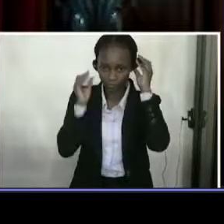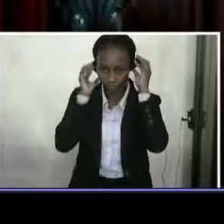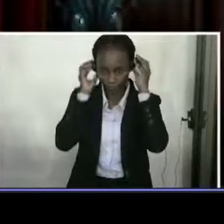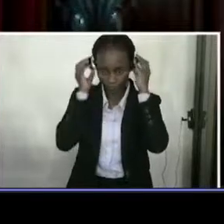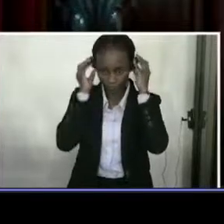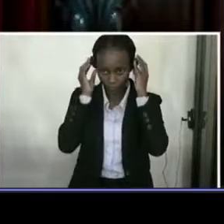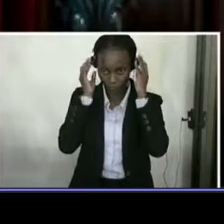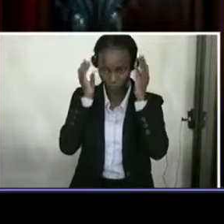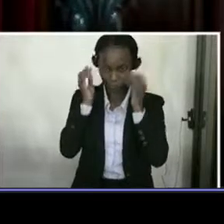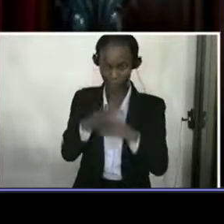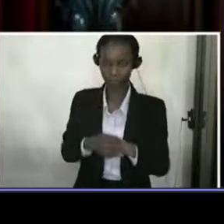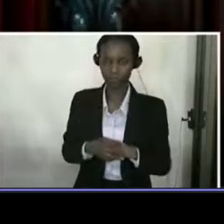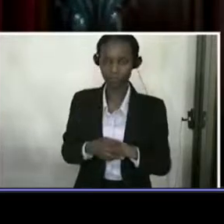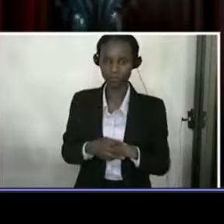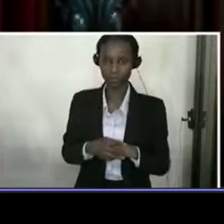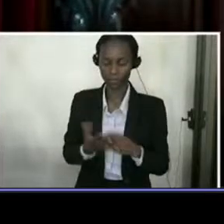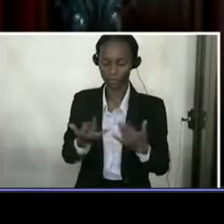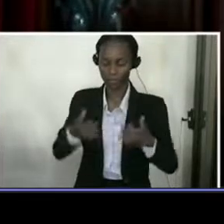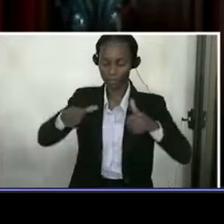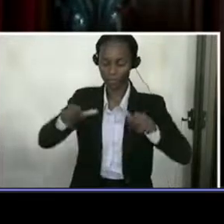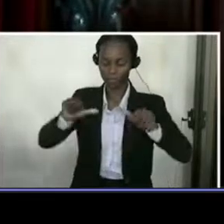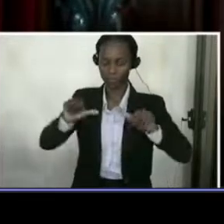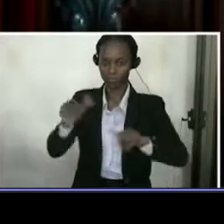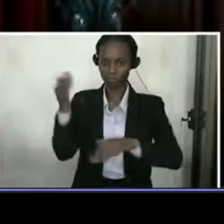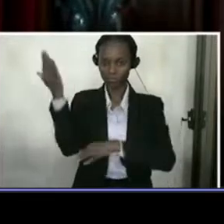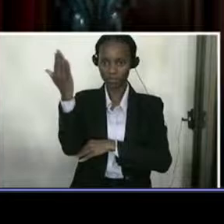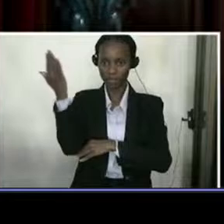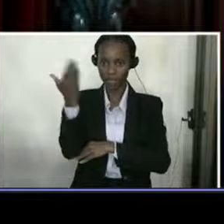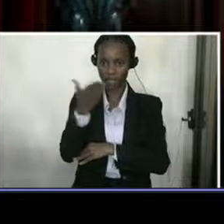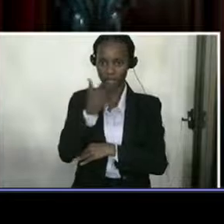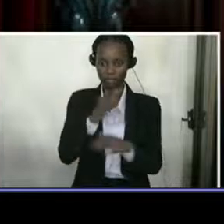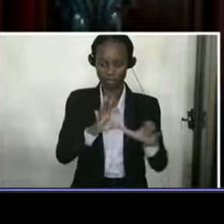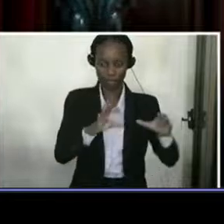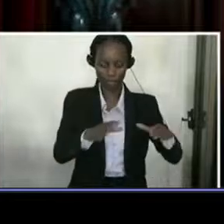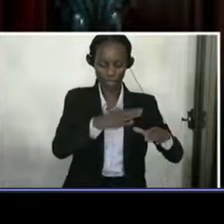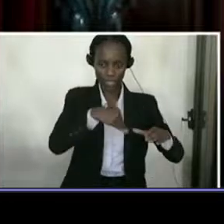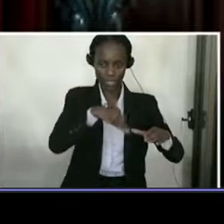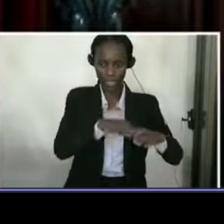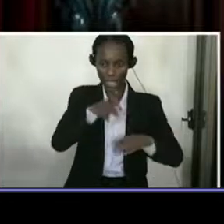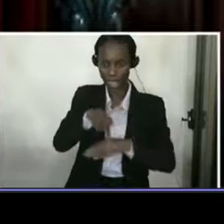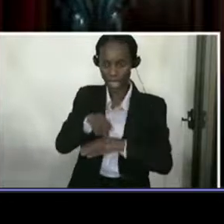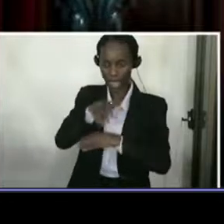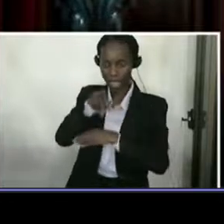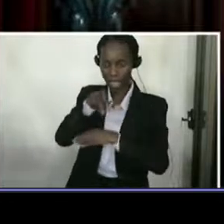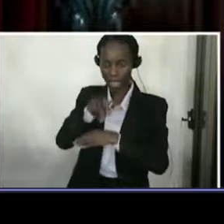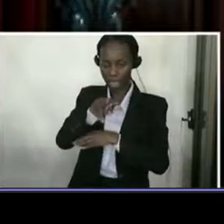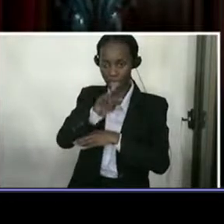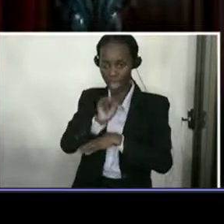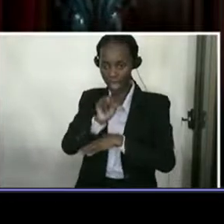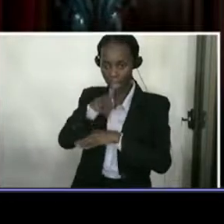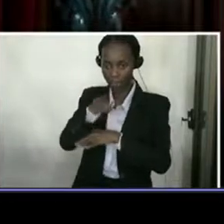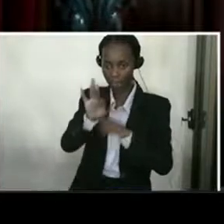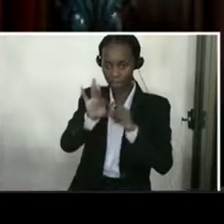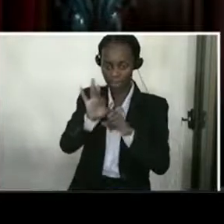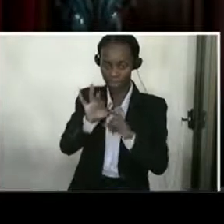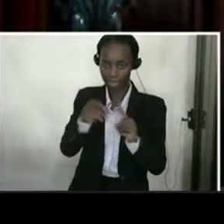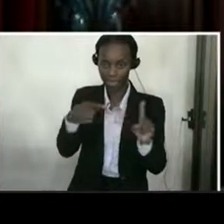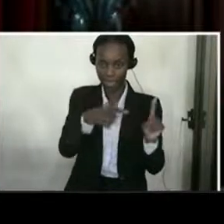Okay. Let's move to the next speaker of the NFP, Honourable C.M. Shinga, for